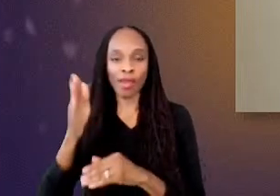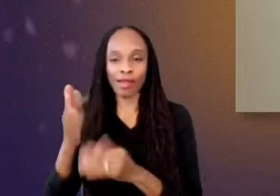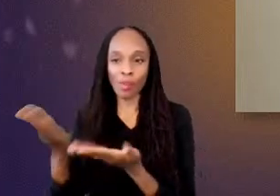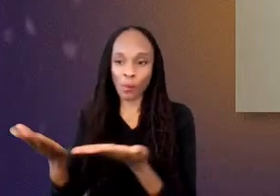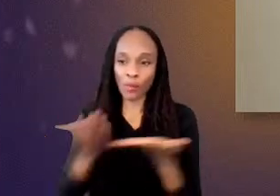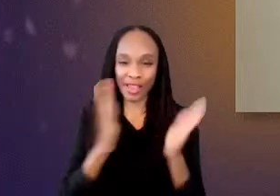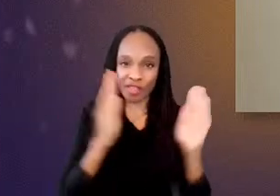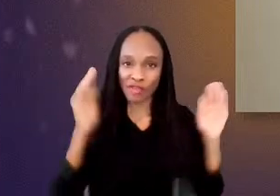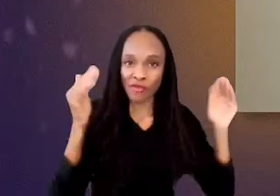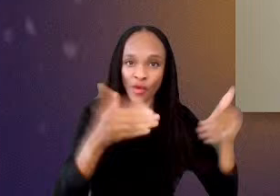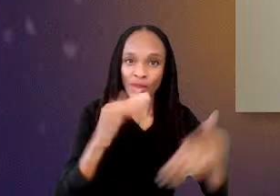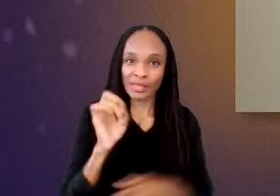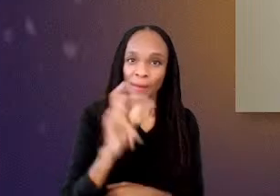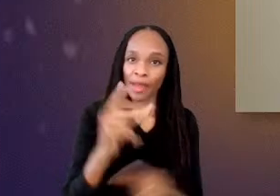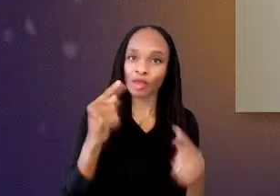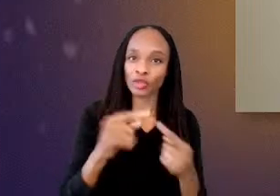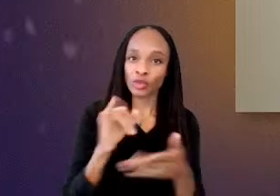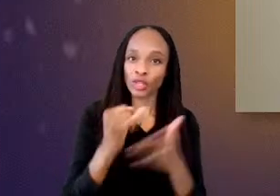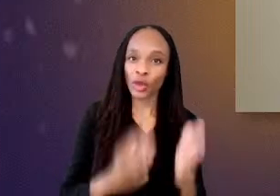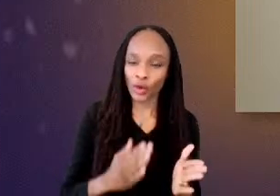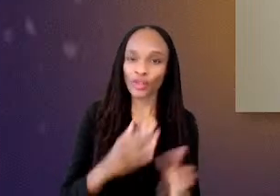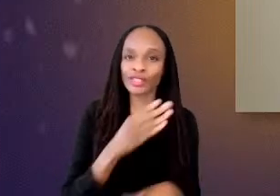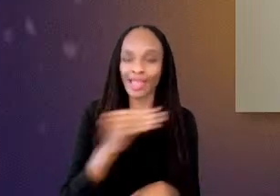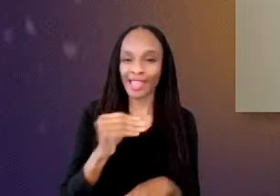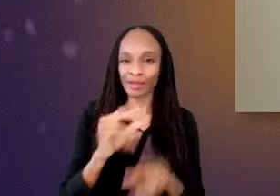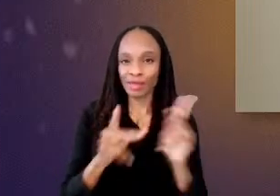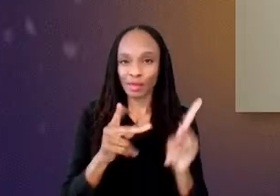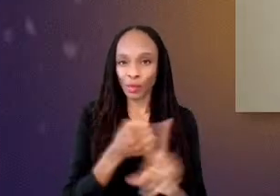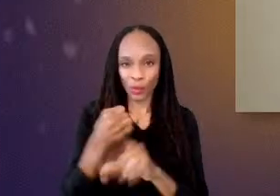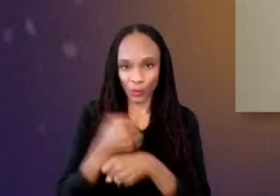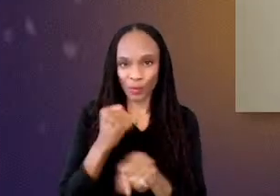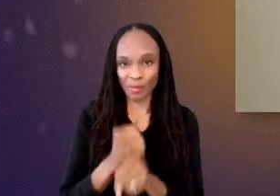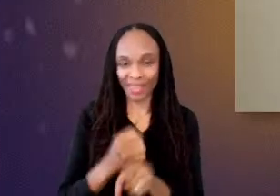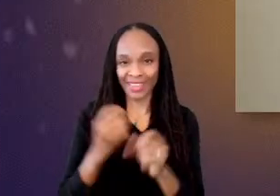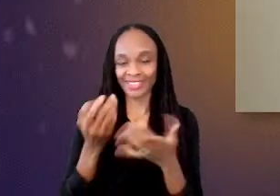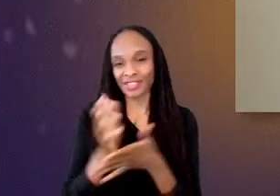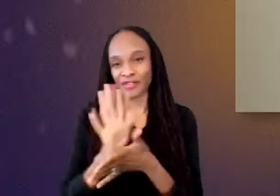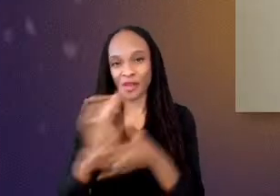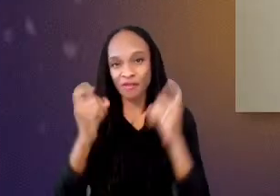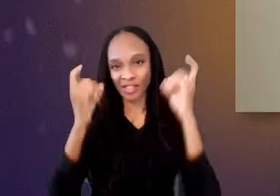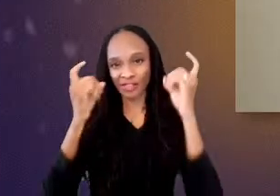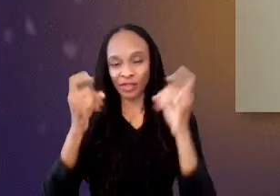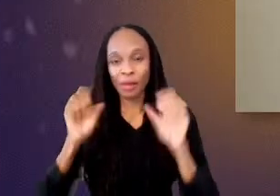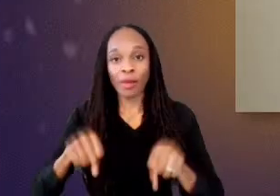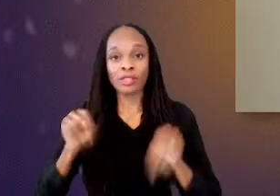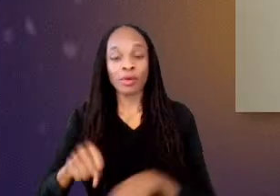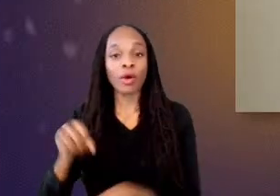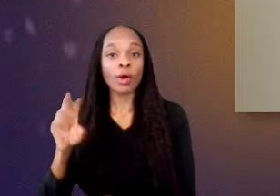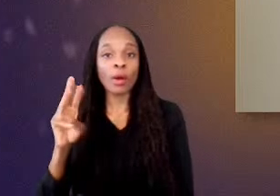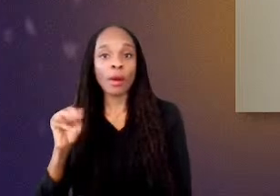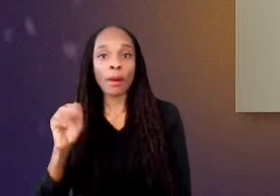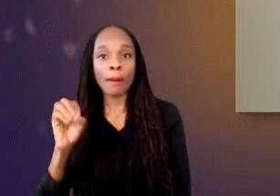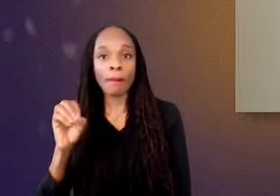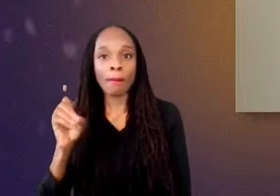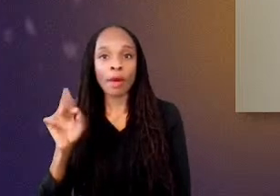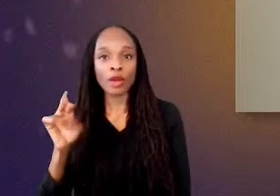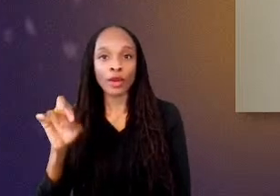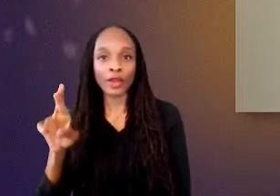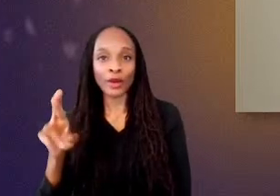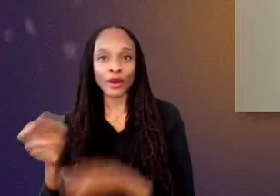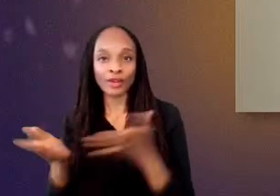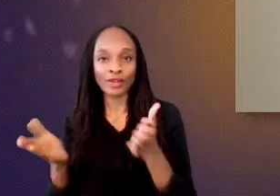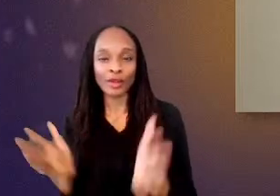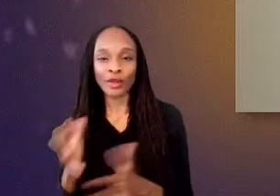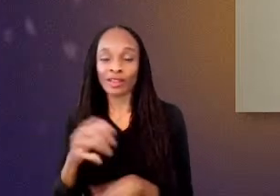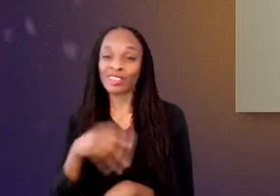and the arts workers who make film festivals possible. The moderator of today's conversation has been